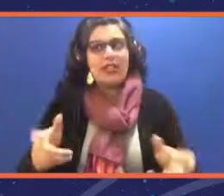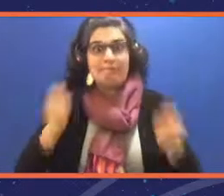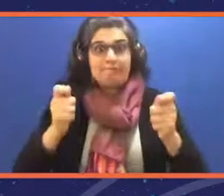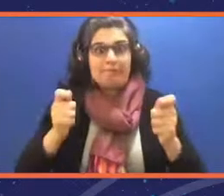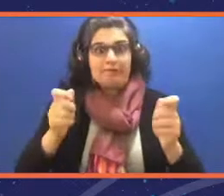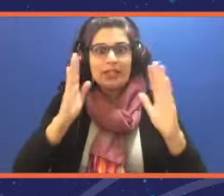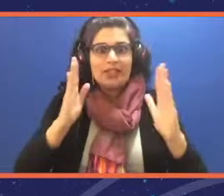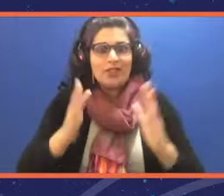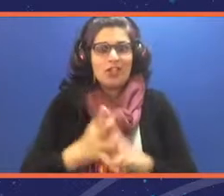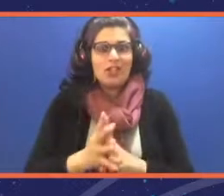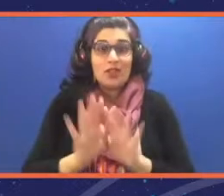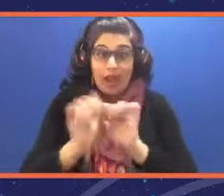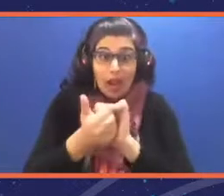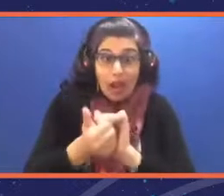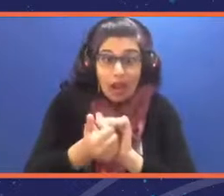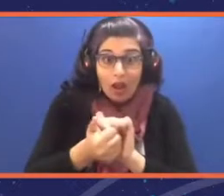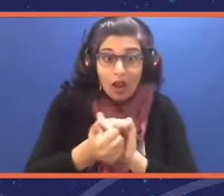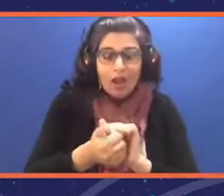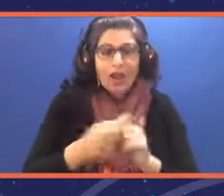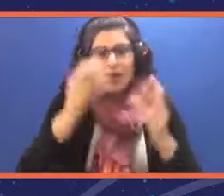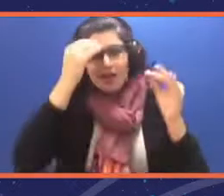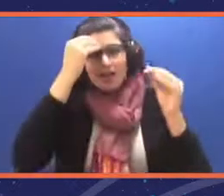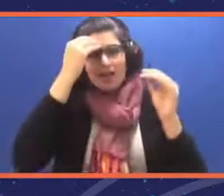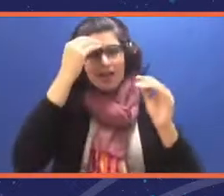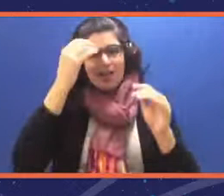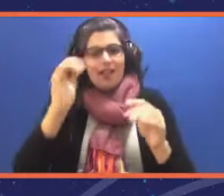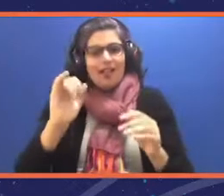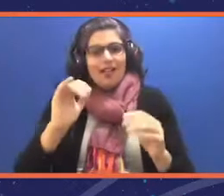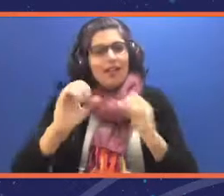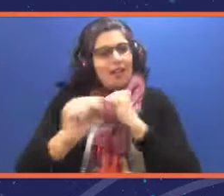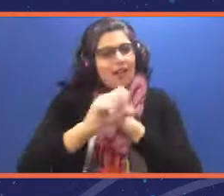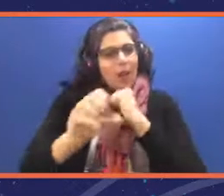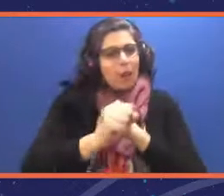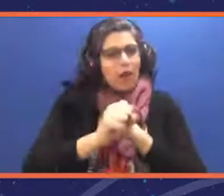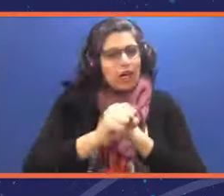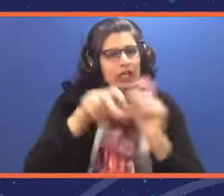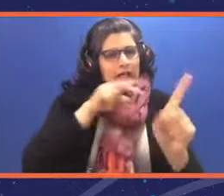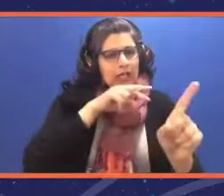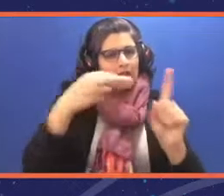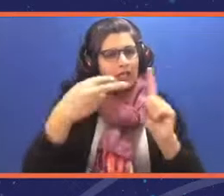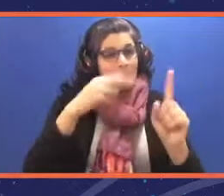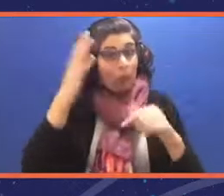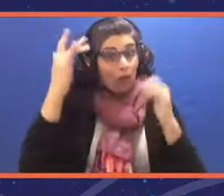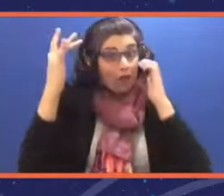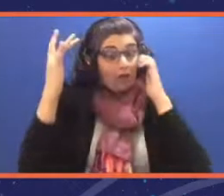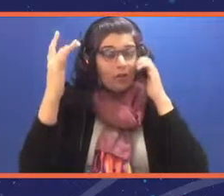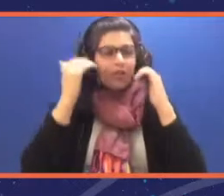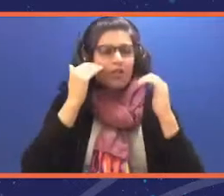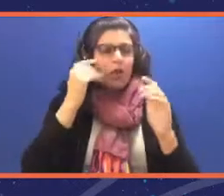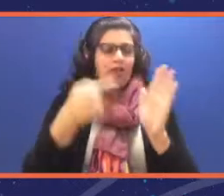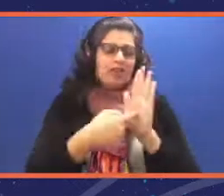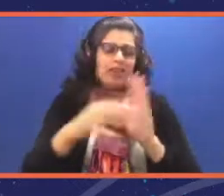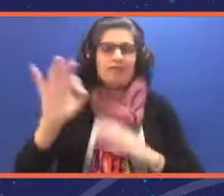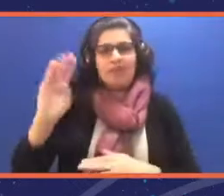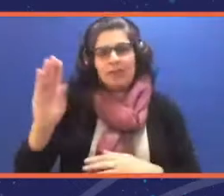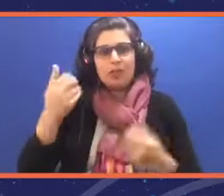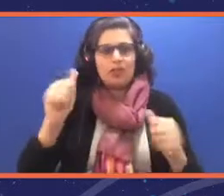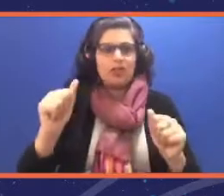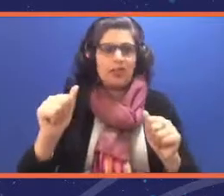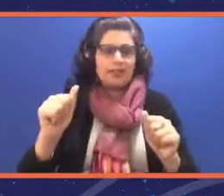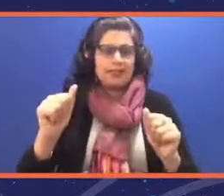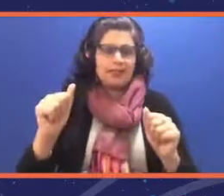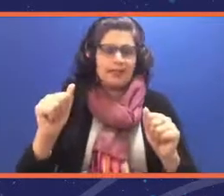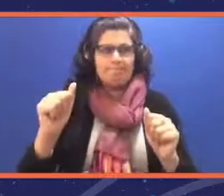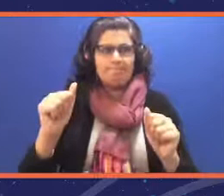So I was actually thinking from almost like a marketing standpoint, because we know, like, for example, like Facebook tries to like keep